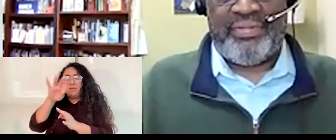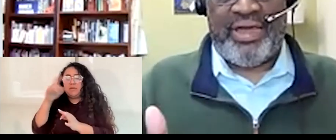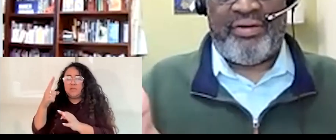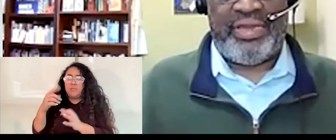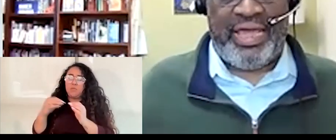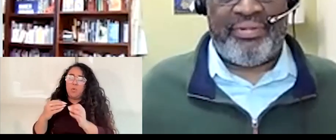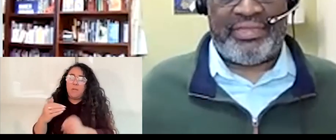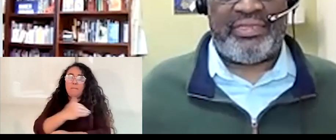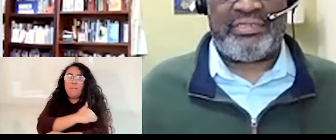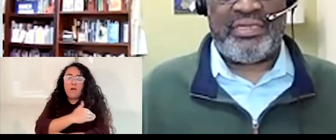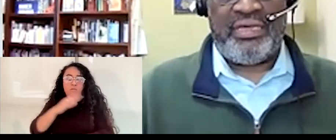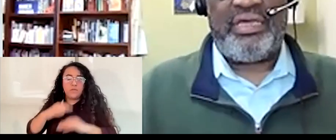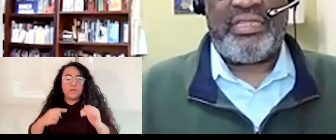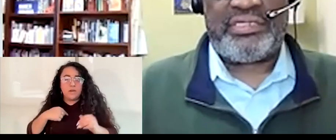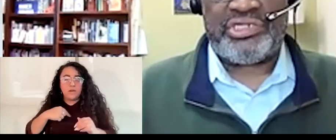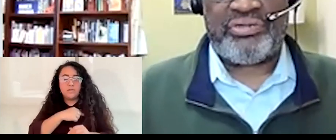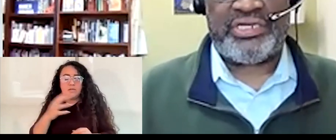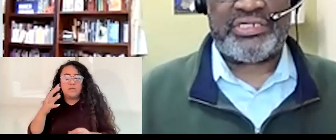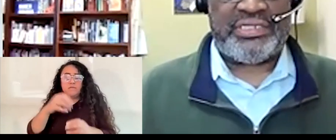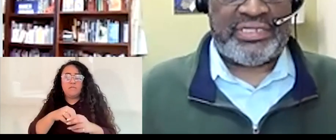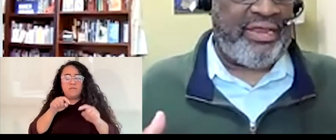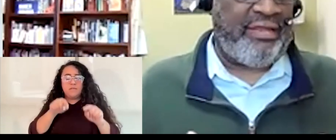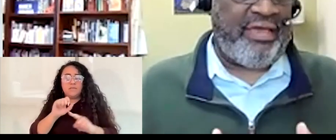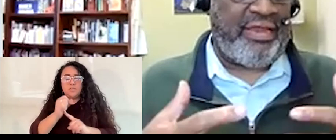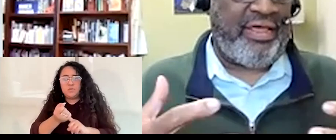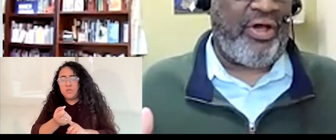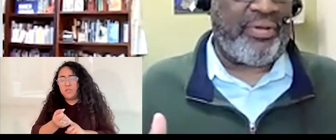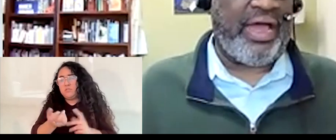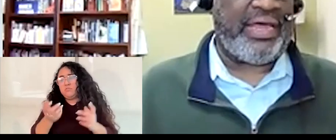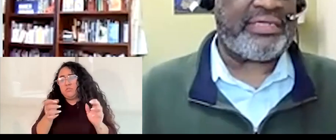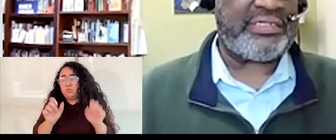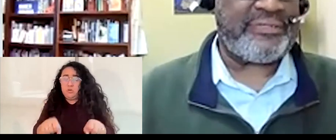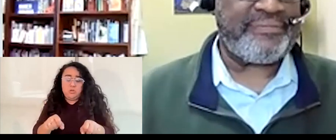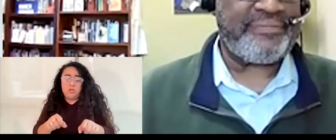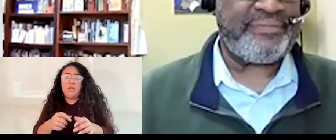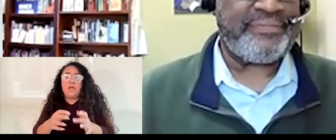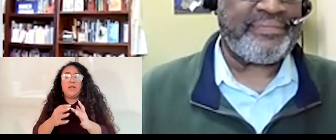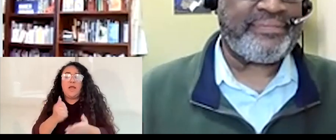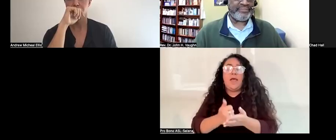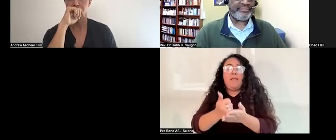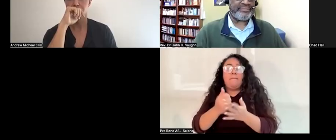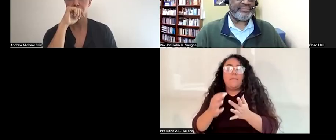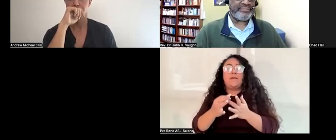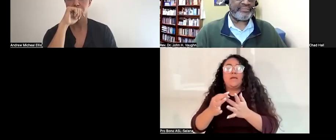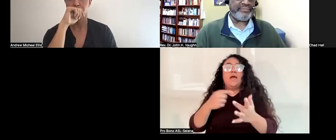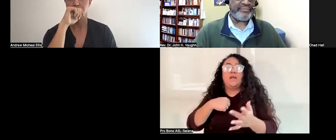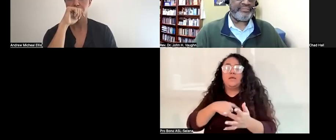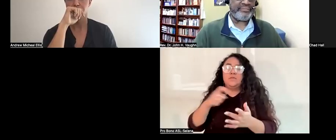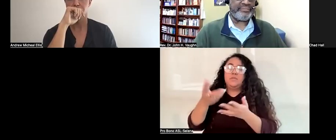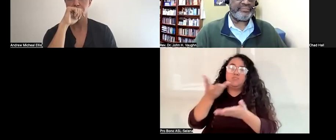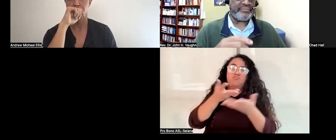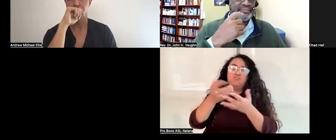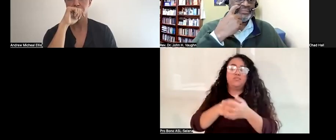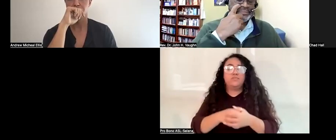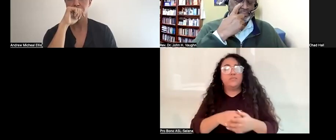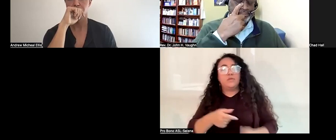can somehow inhabit these situations and help guide us. Thank you. I'd like to